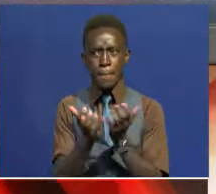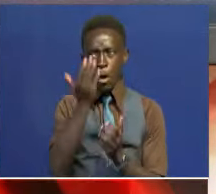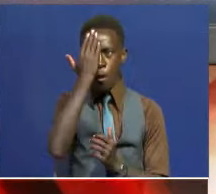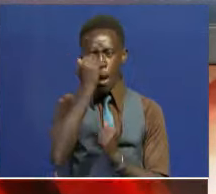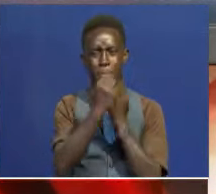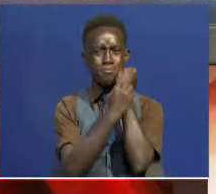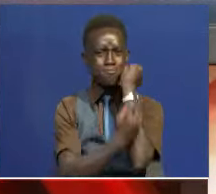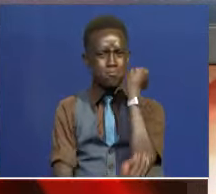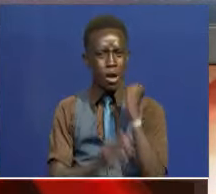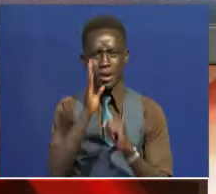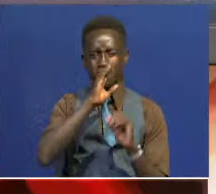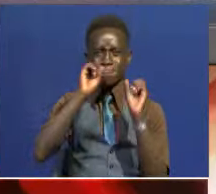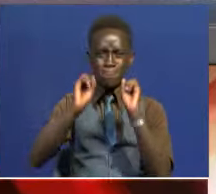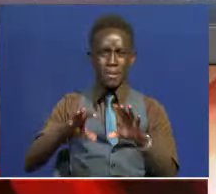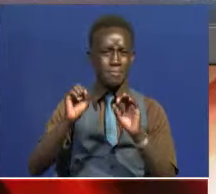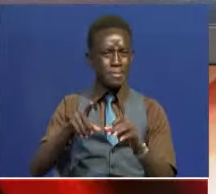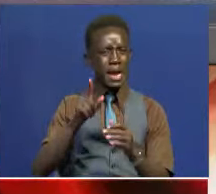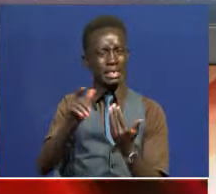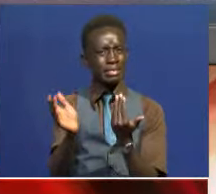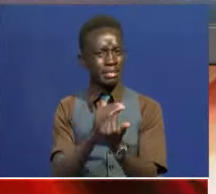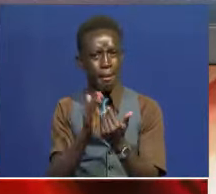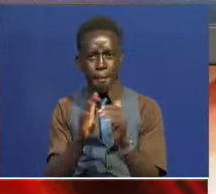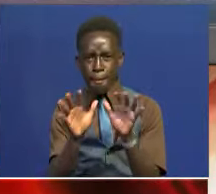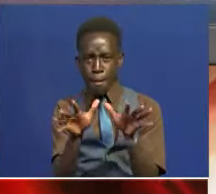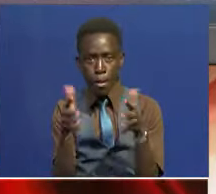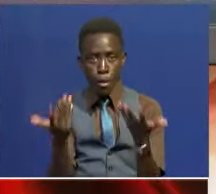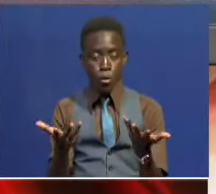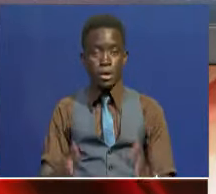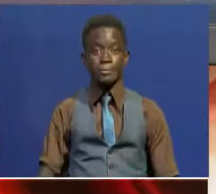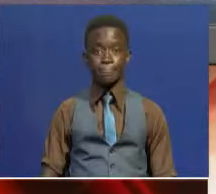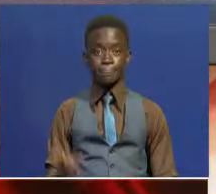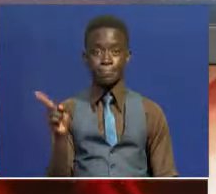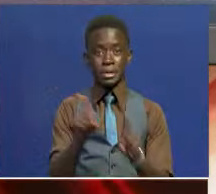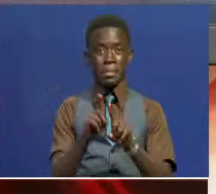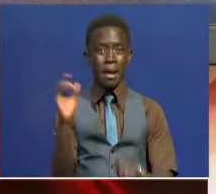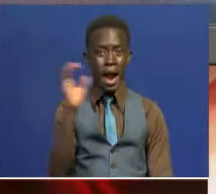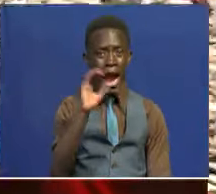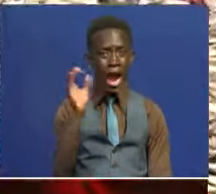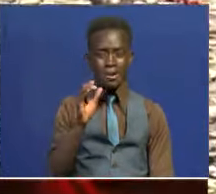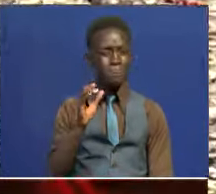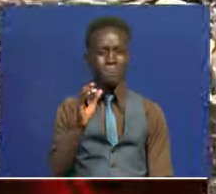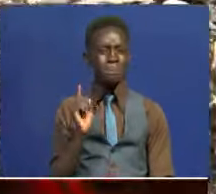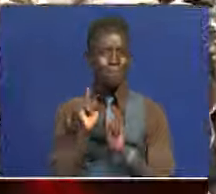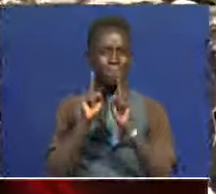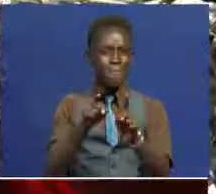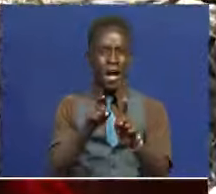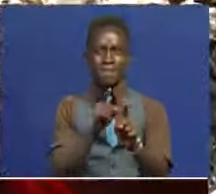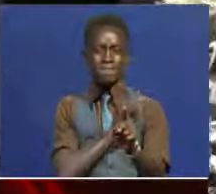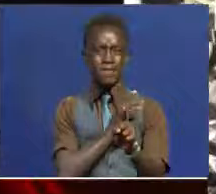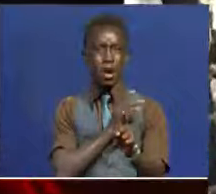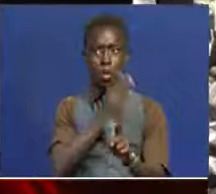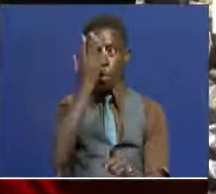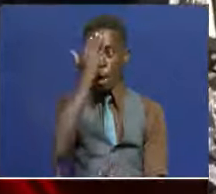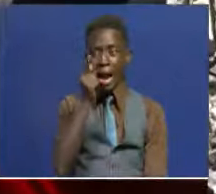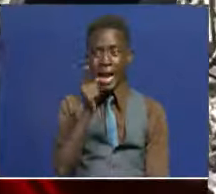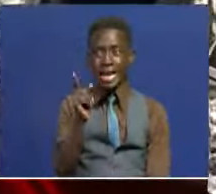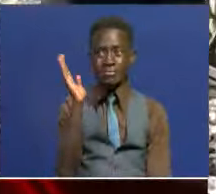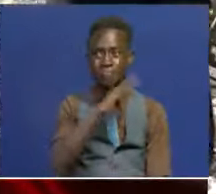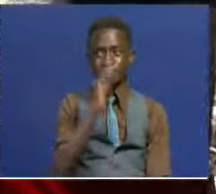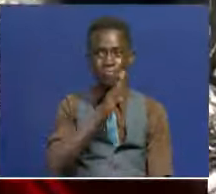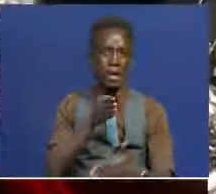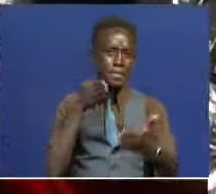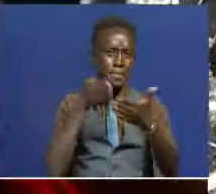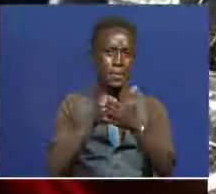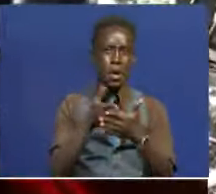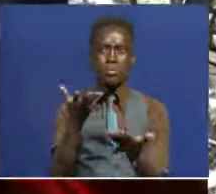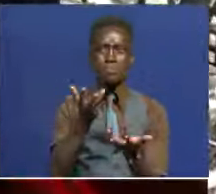uncollected garbage is keeping off clients from the trading center. The garbage is blocking a section of the road to the market. The traders now want